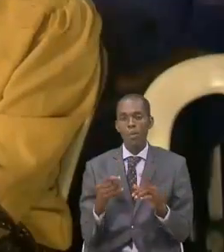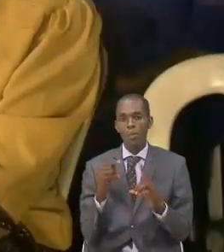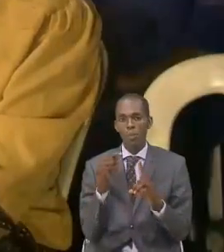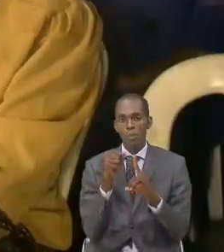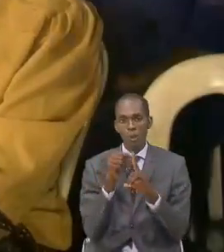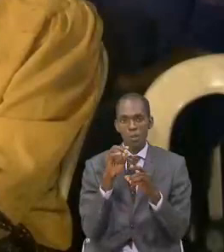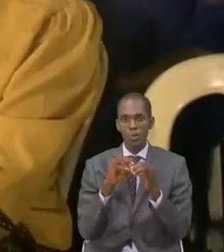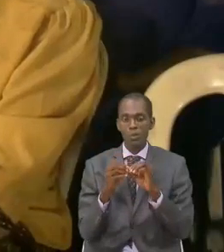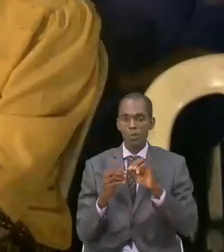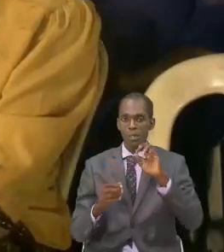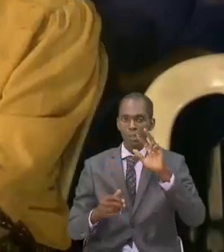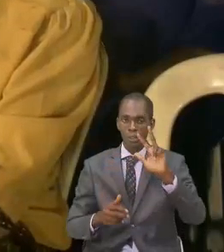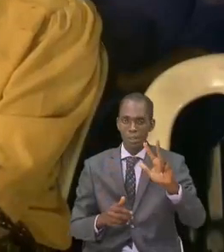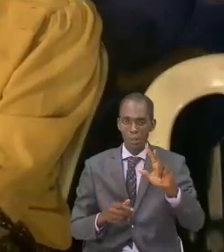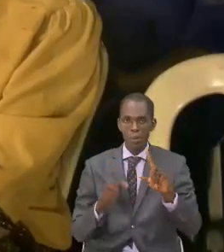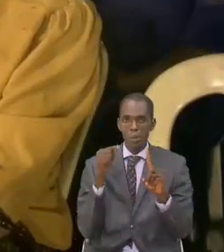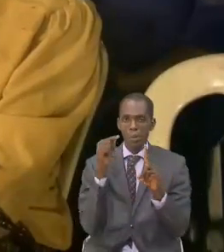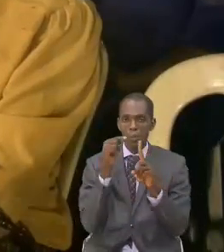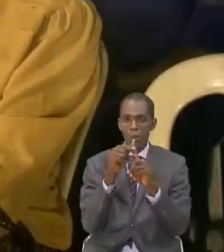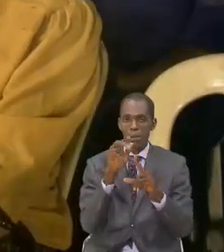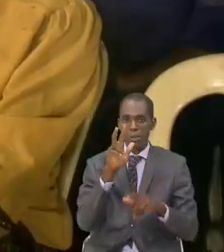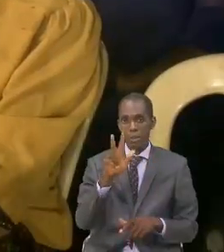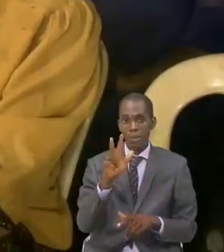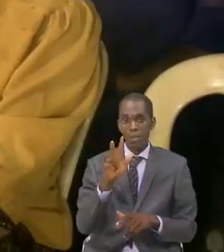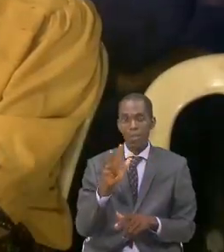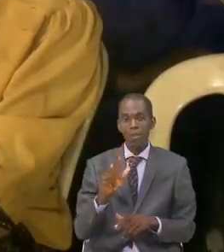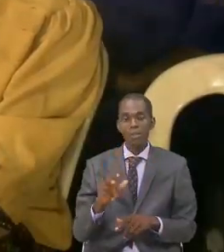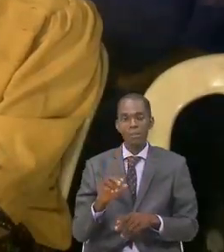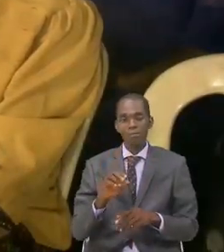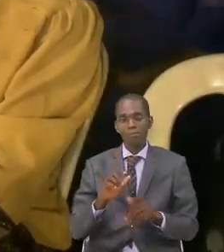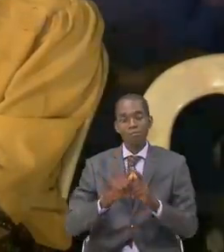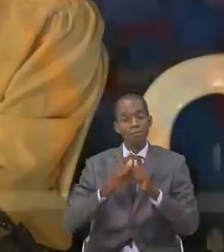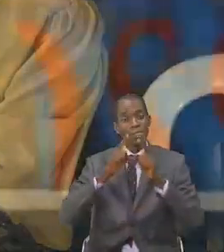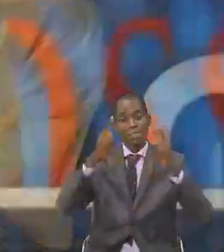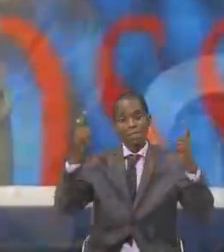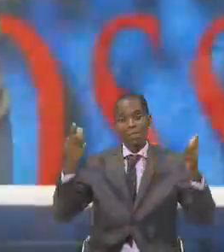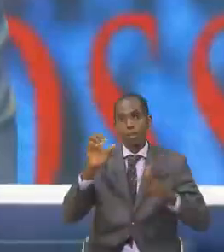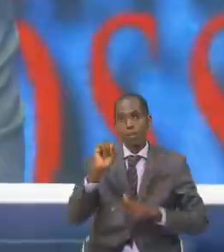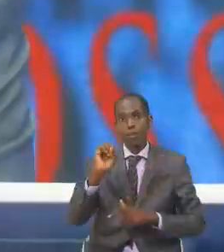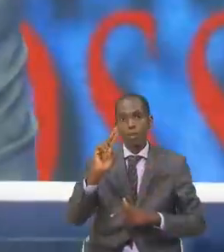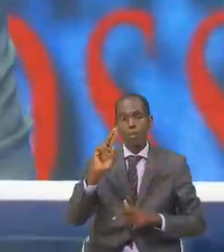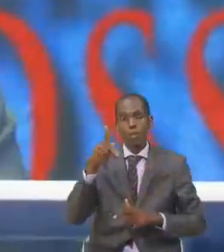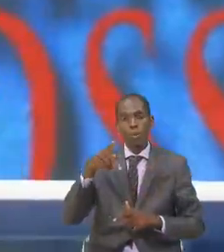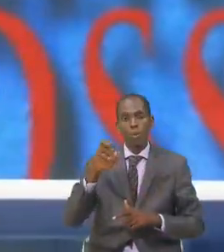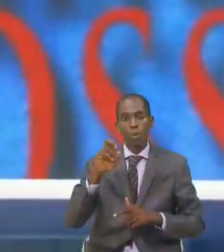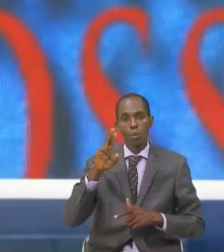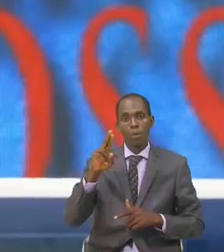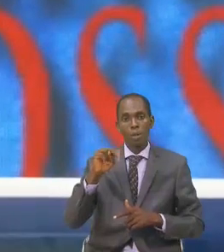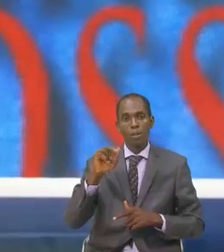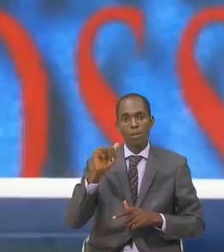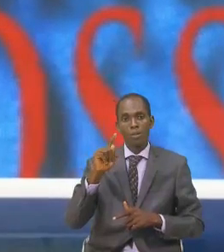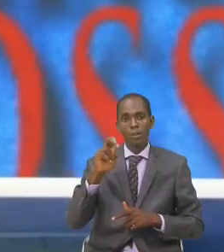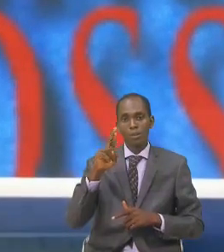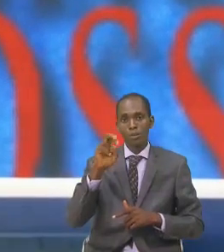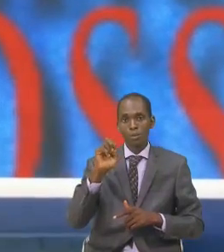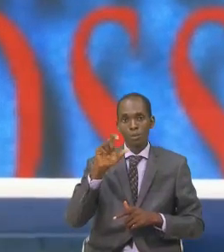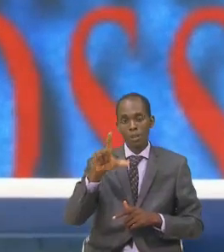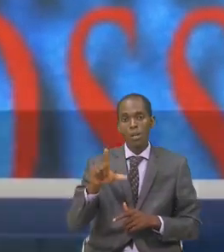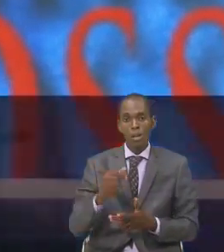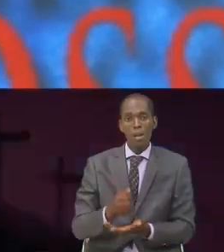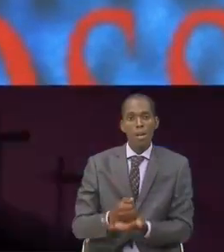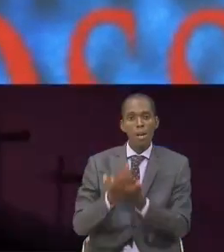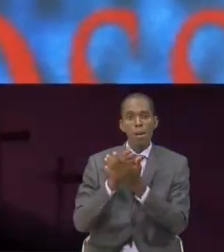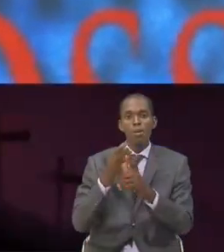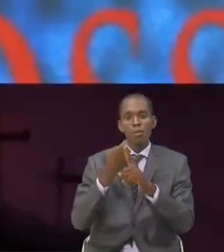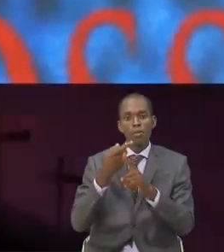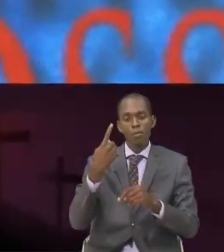name. I'm coming to point number three now. In point number three, supernatural